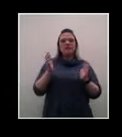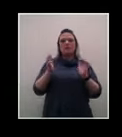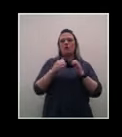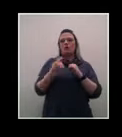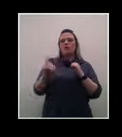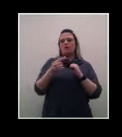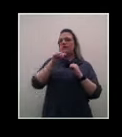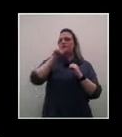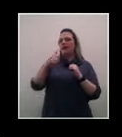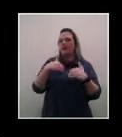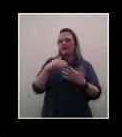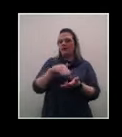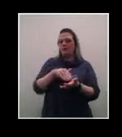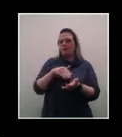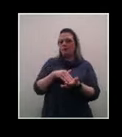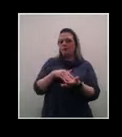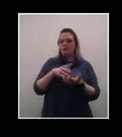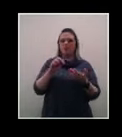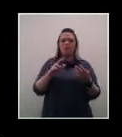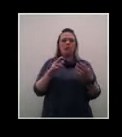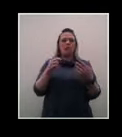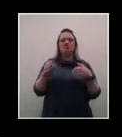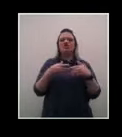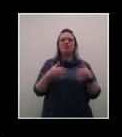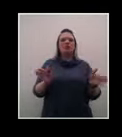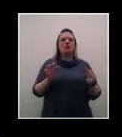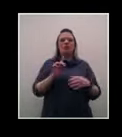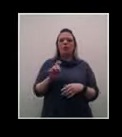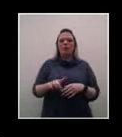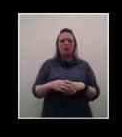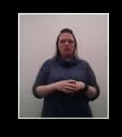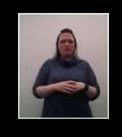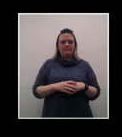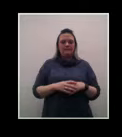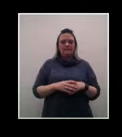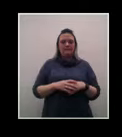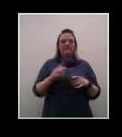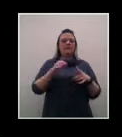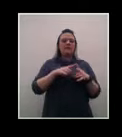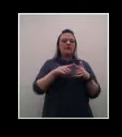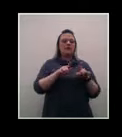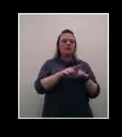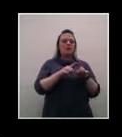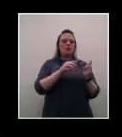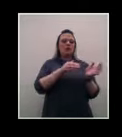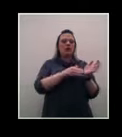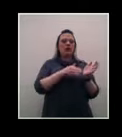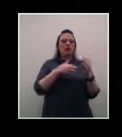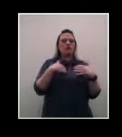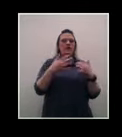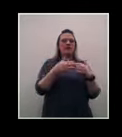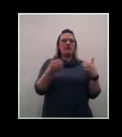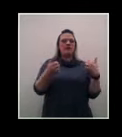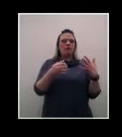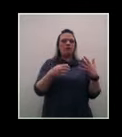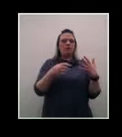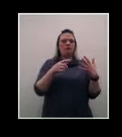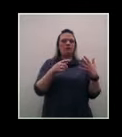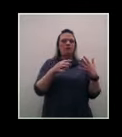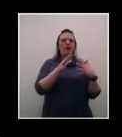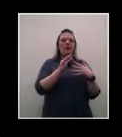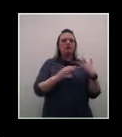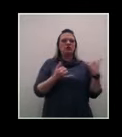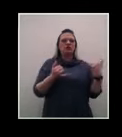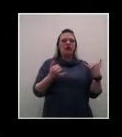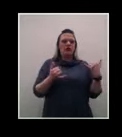someone who doesn't, as compared to just a general question, and then healthcare providers, which have a separate option on the phone.